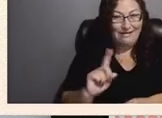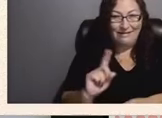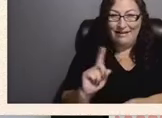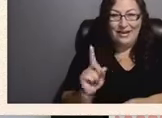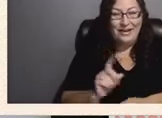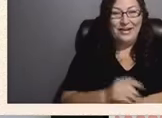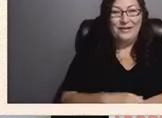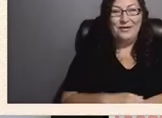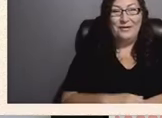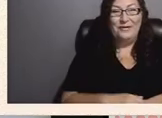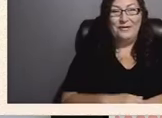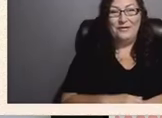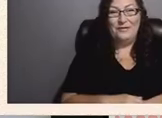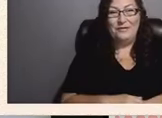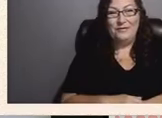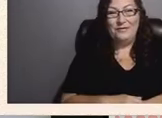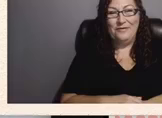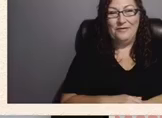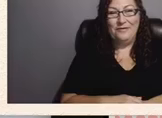And there you are,